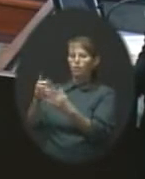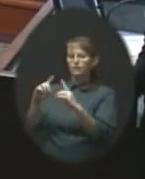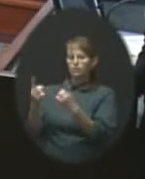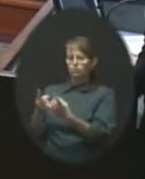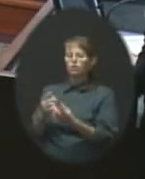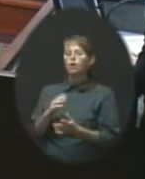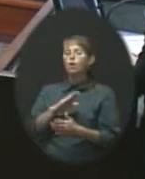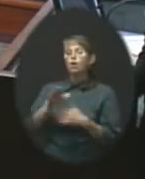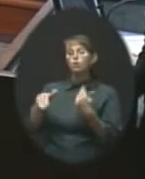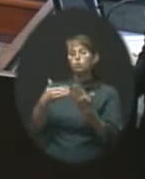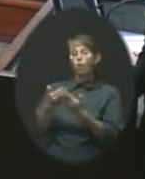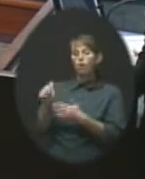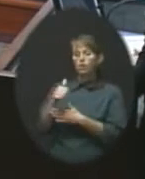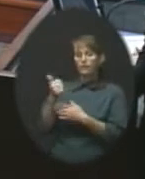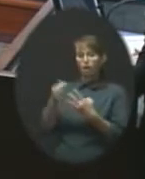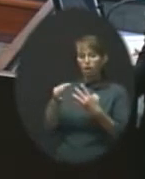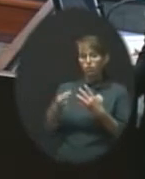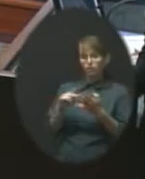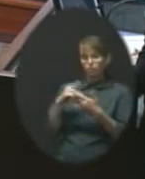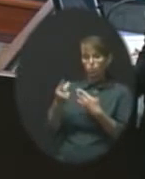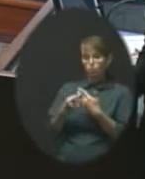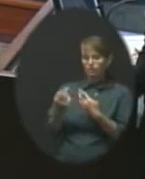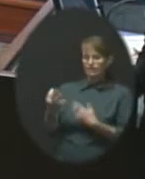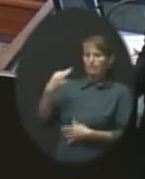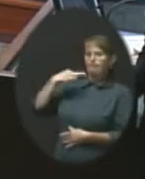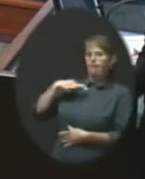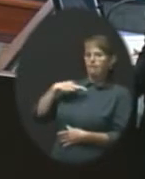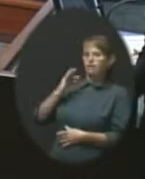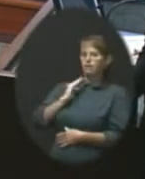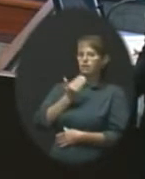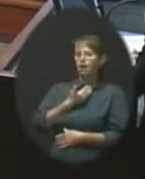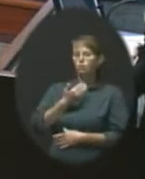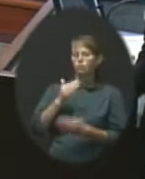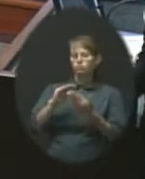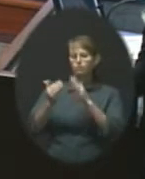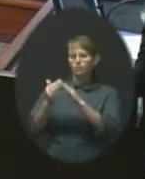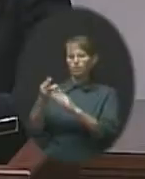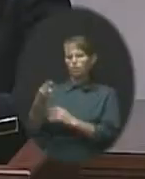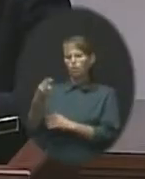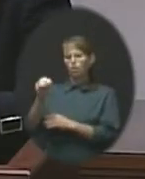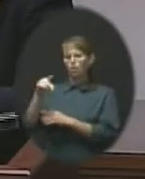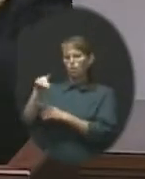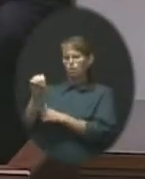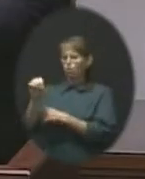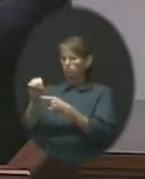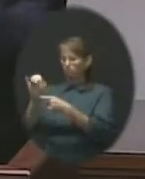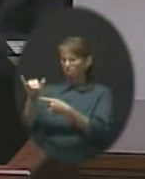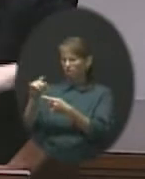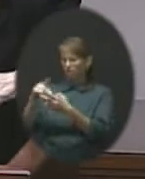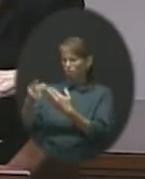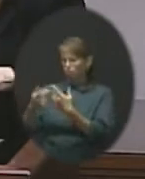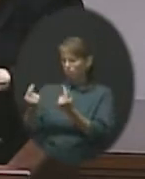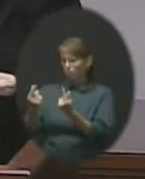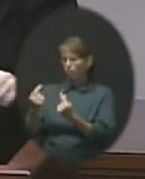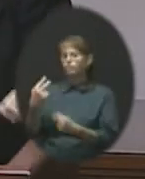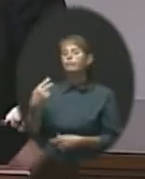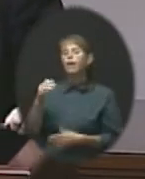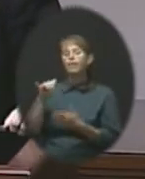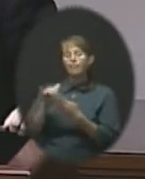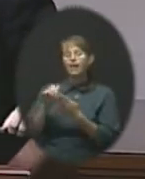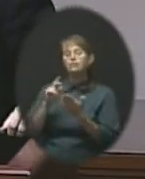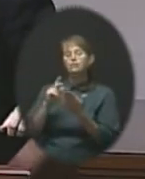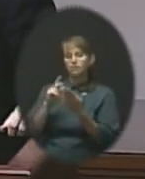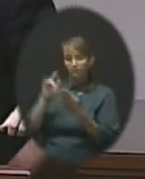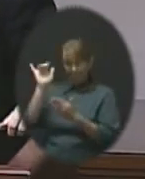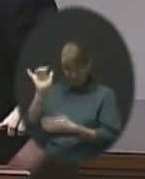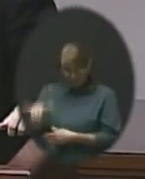programs are really benefit our community. HOPE, what does HOPE do? Our HOPE program is the program for suspended